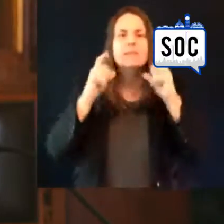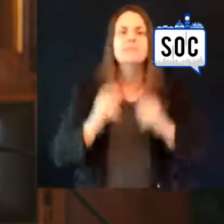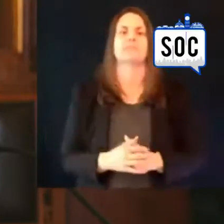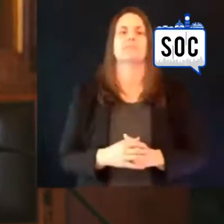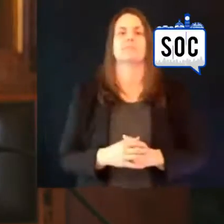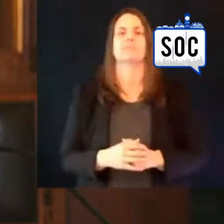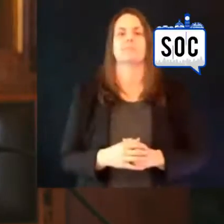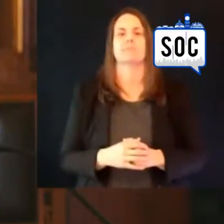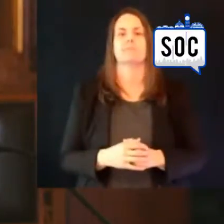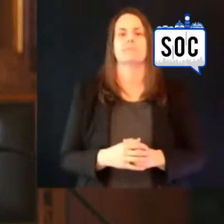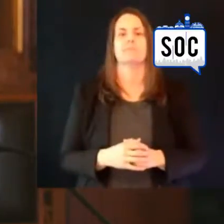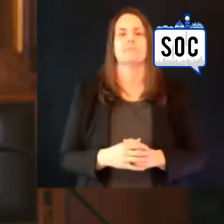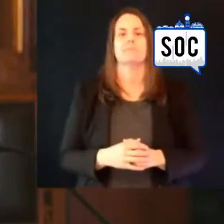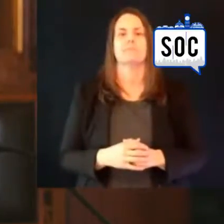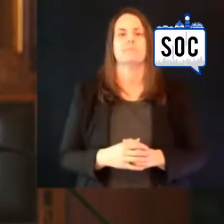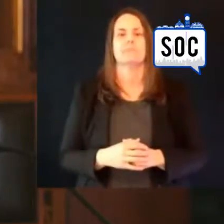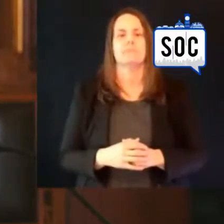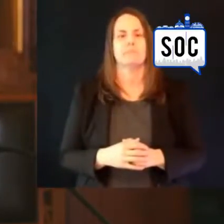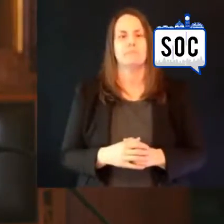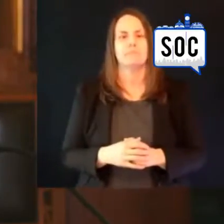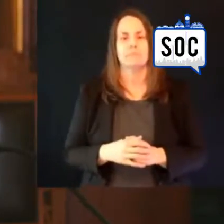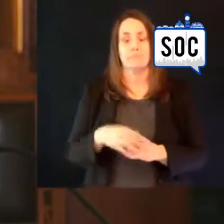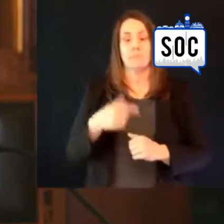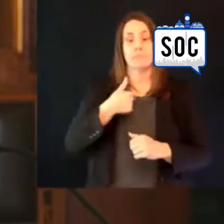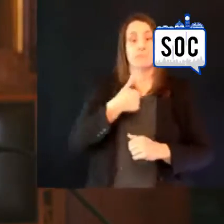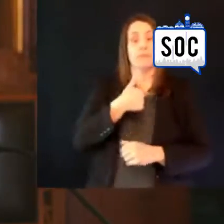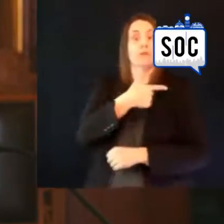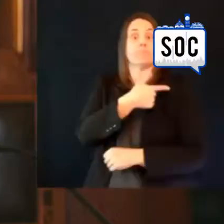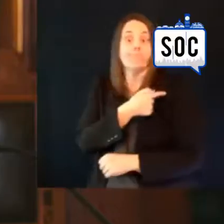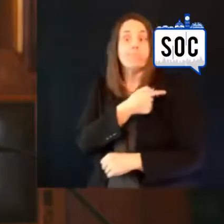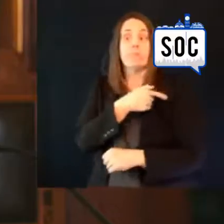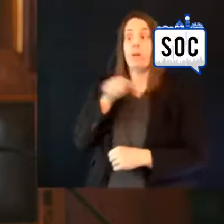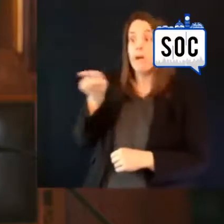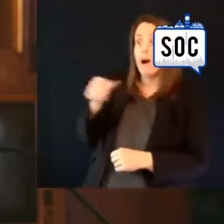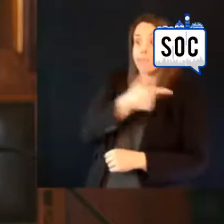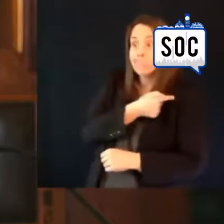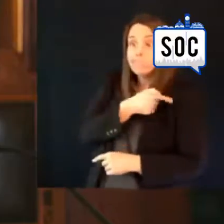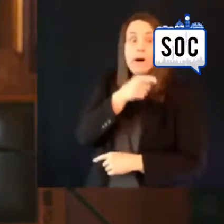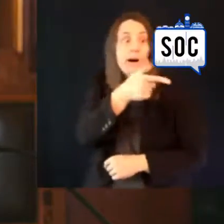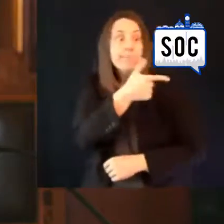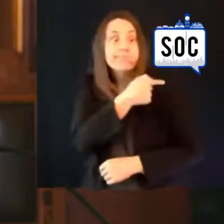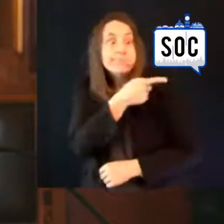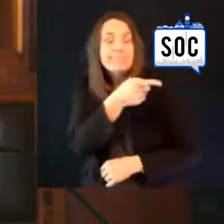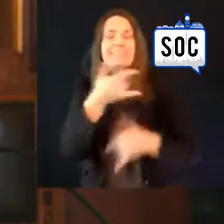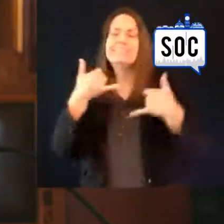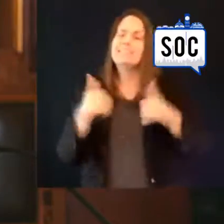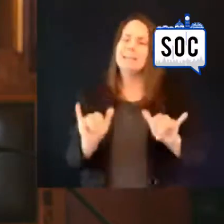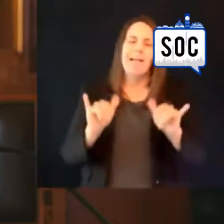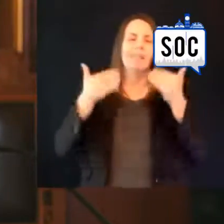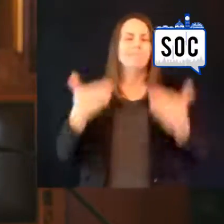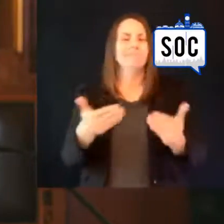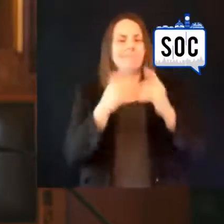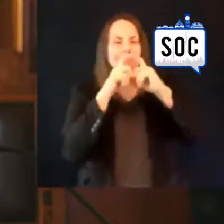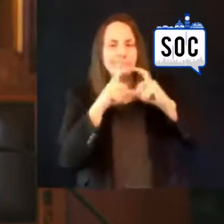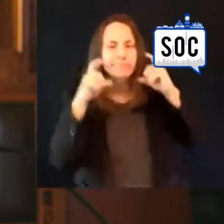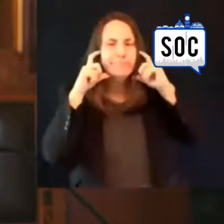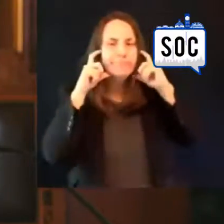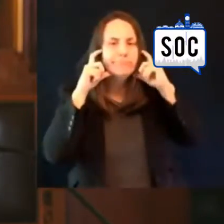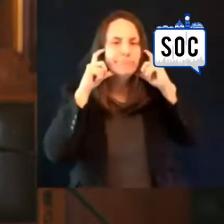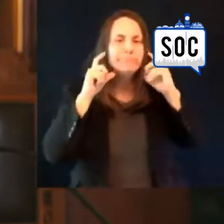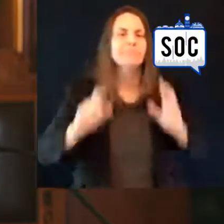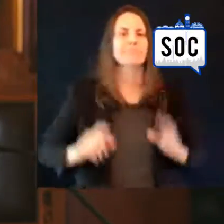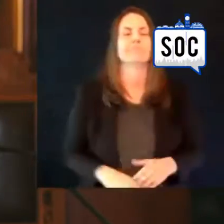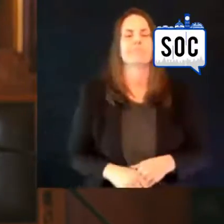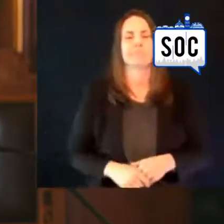vaccinated. We need to continue taking these actions that stop the spread precisely because COVID-19 is